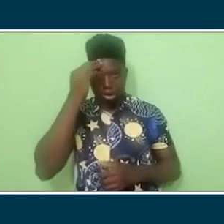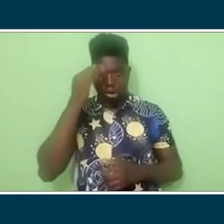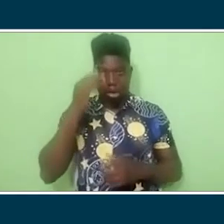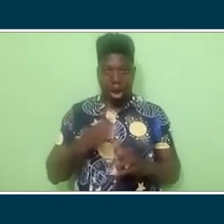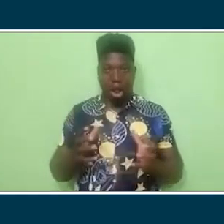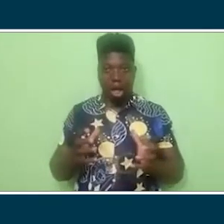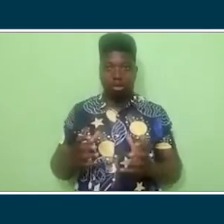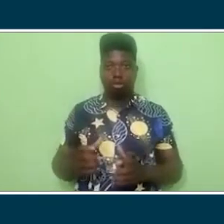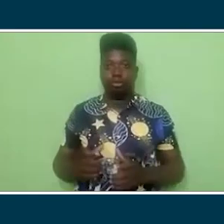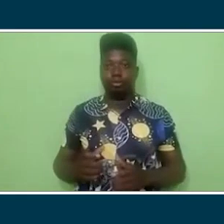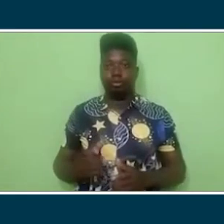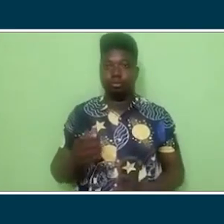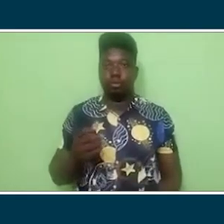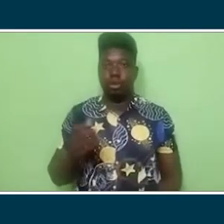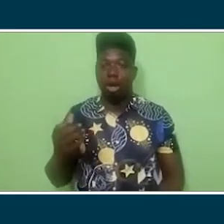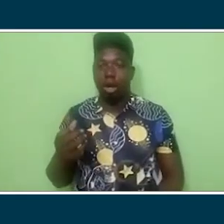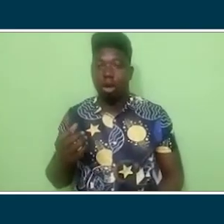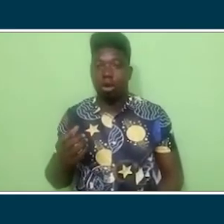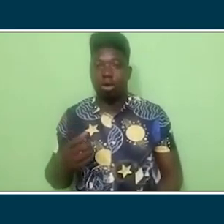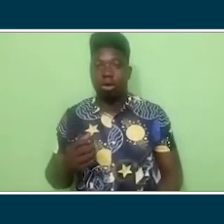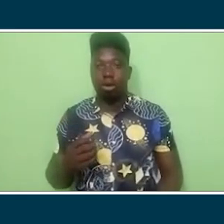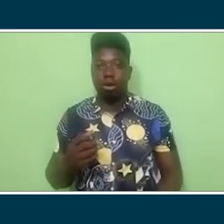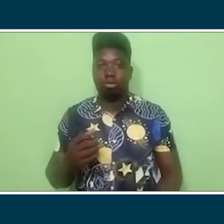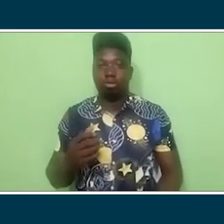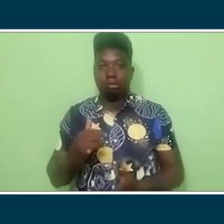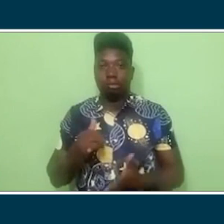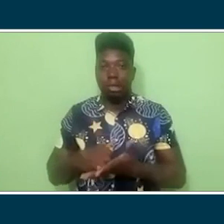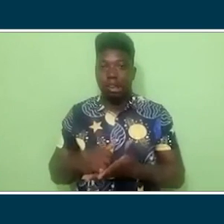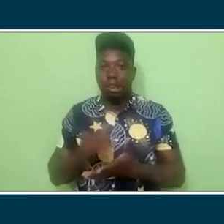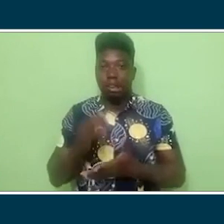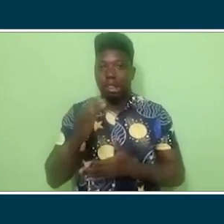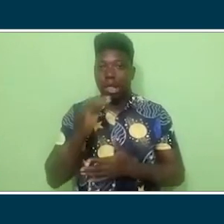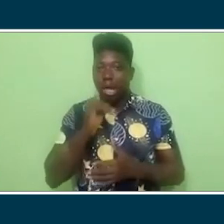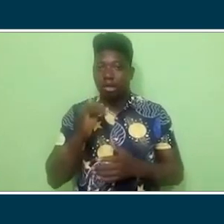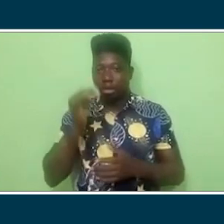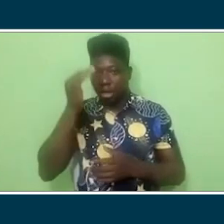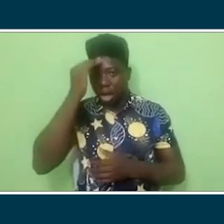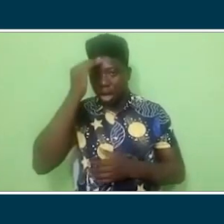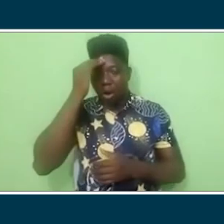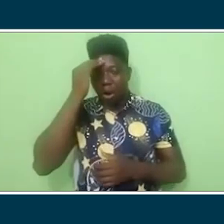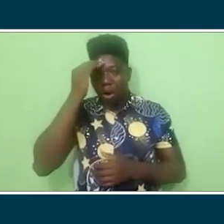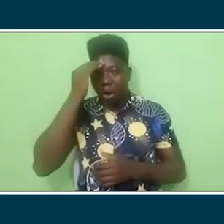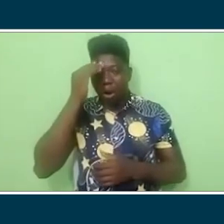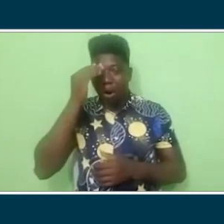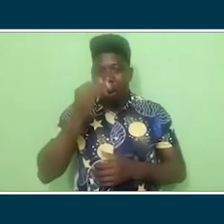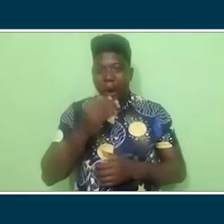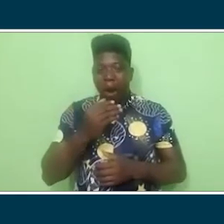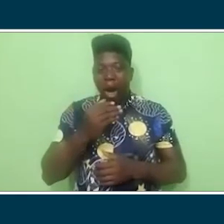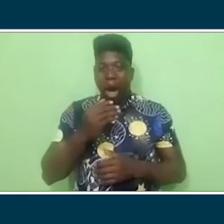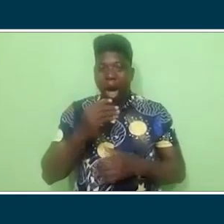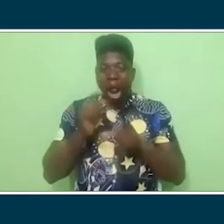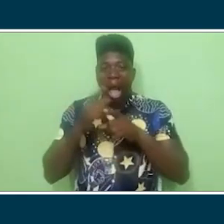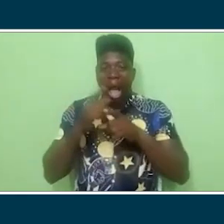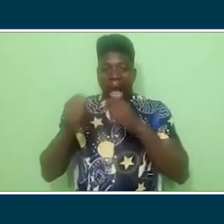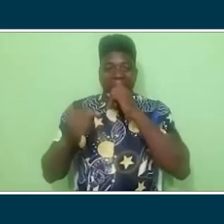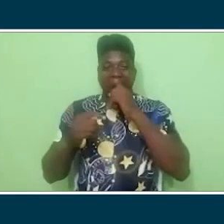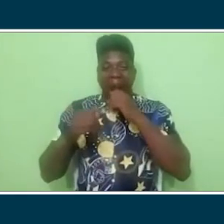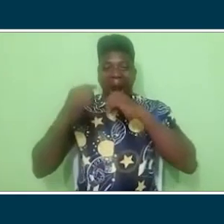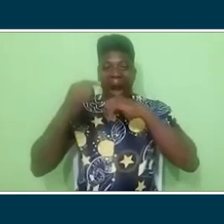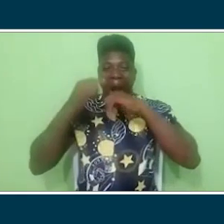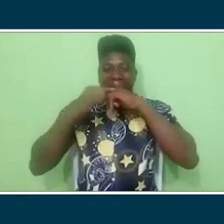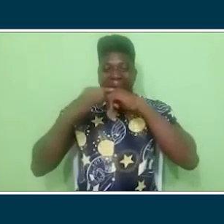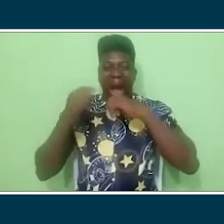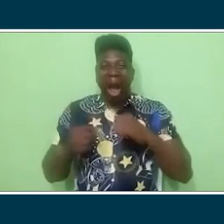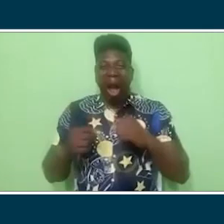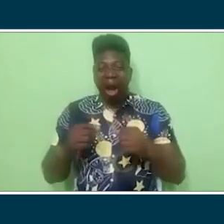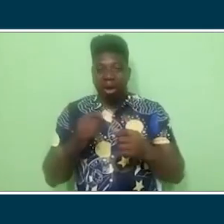recently, that there's been a kind of schisms being made by people making harmful statements or